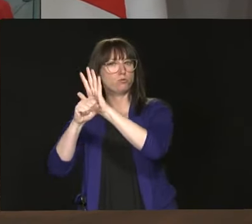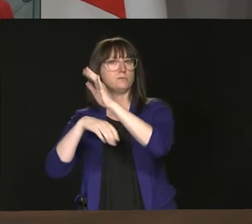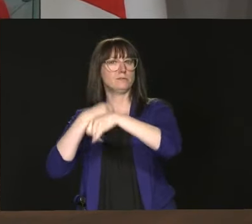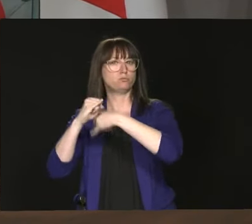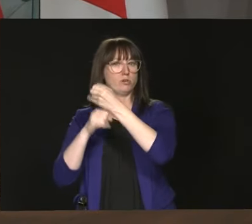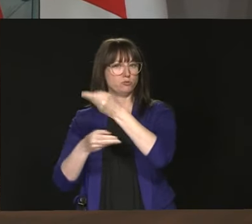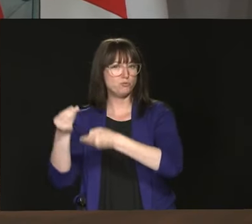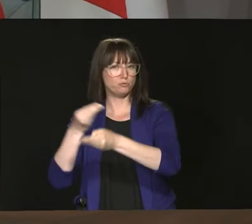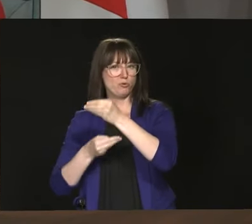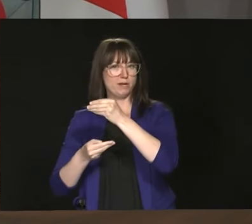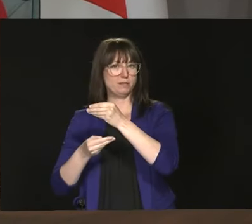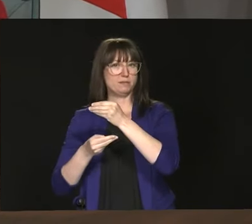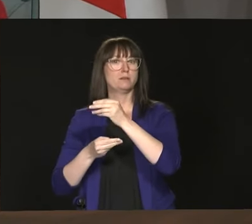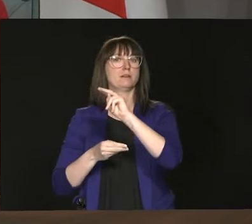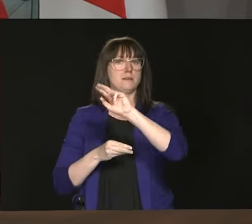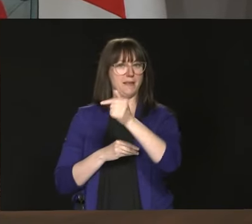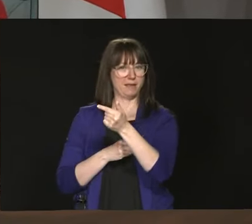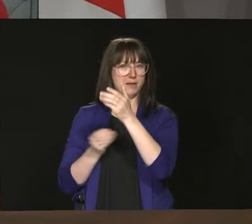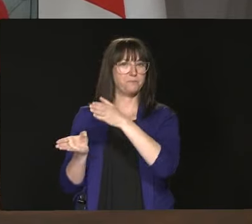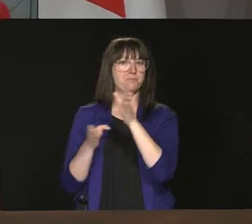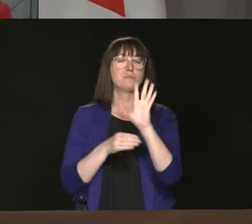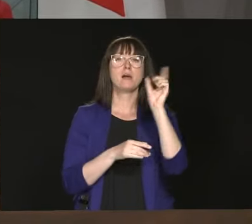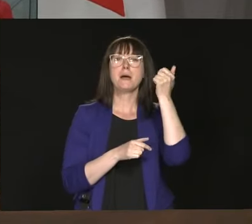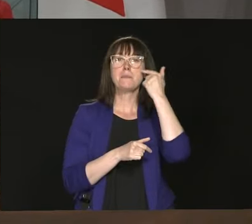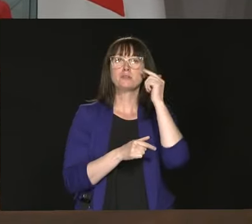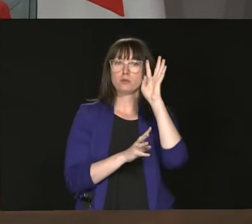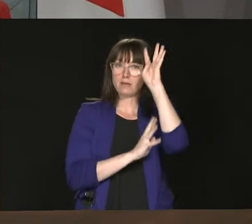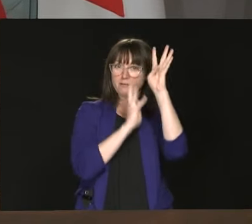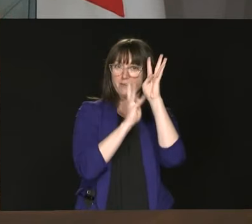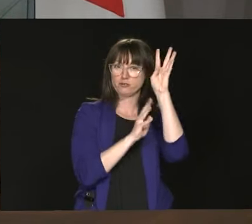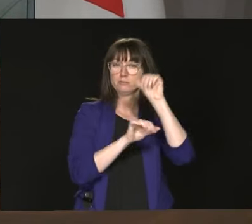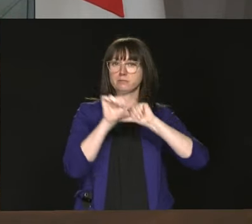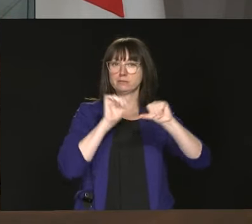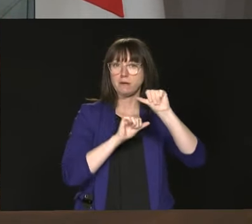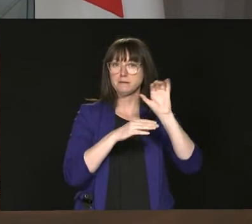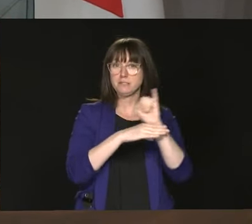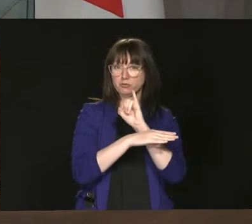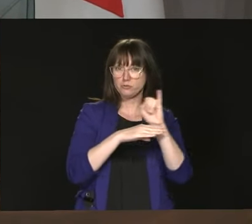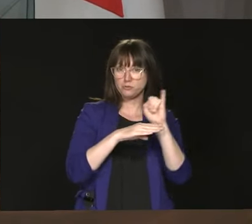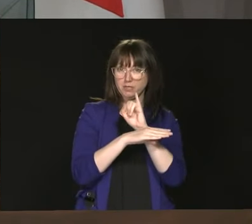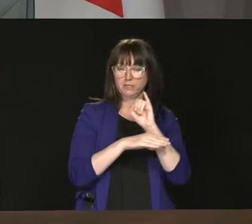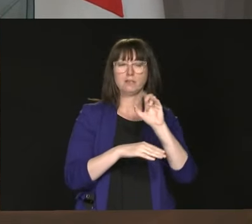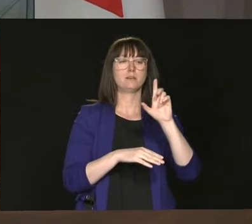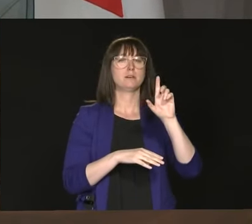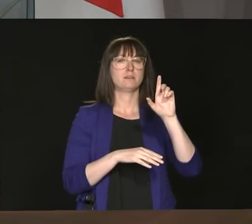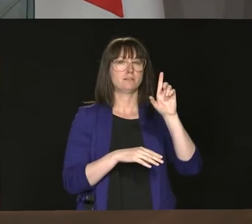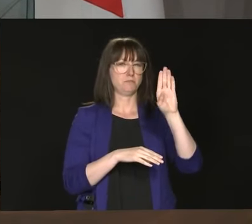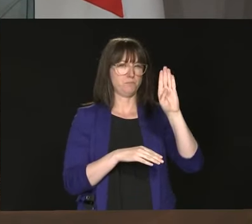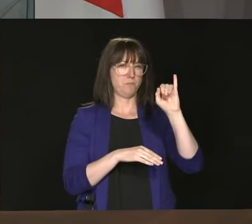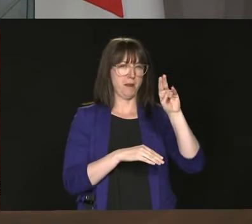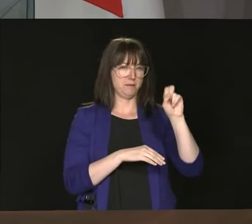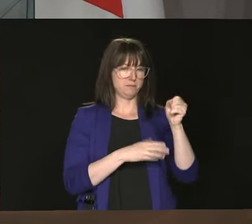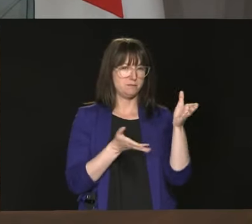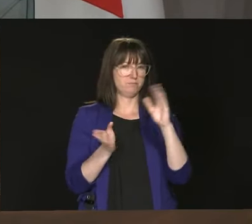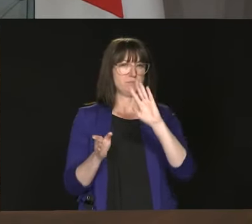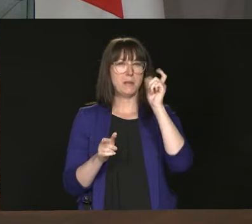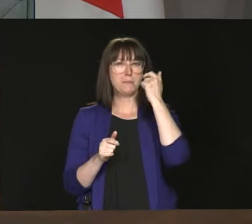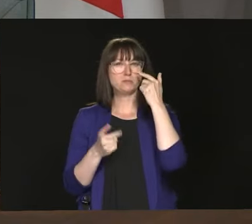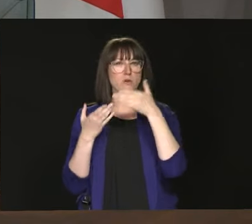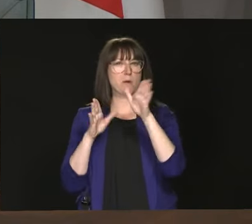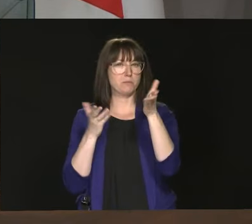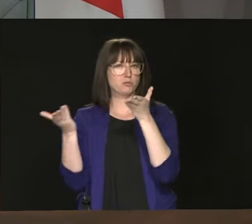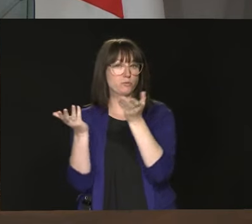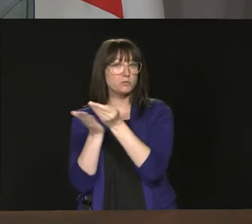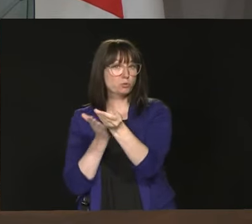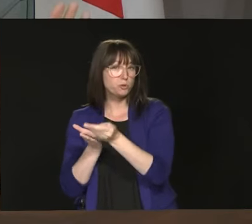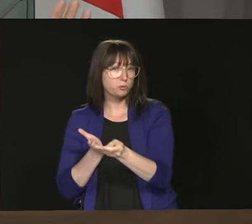the Minister of Innovation, Science and Industry, Navdeep Bains, and Minister of Public Services and Procurement, Anita